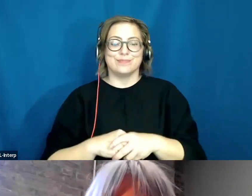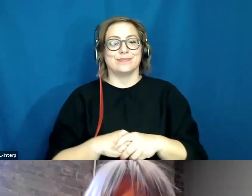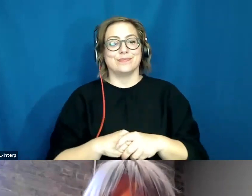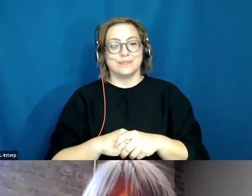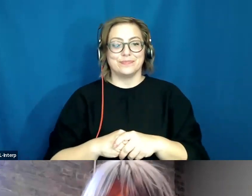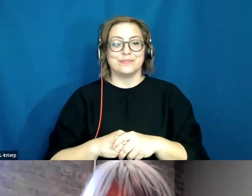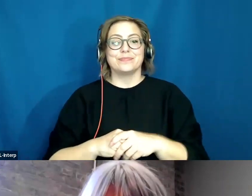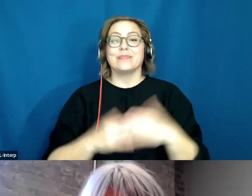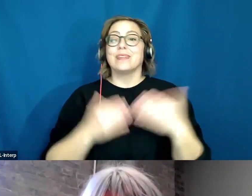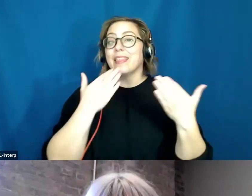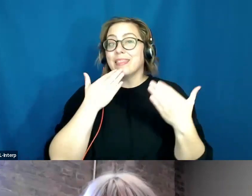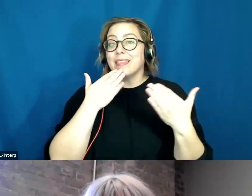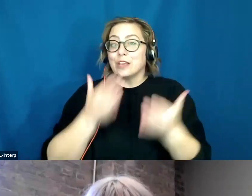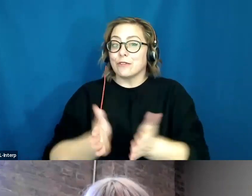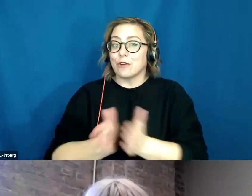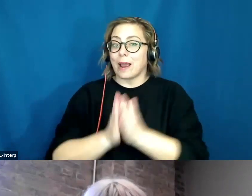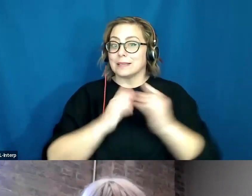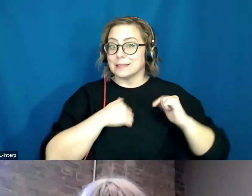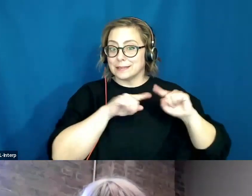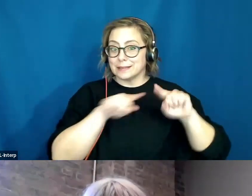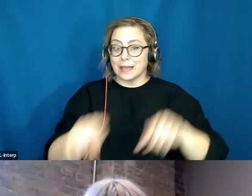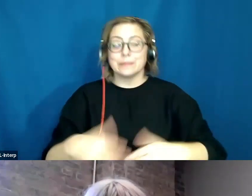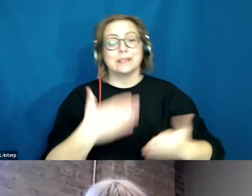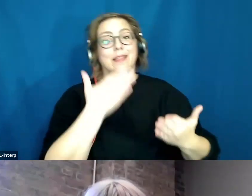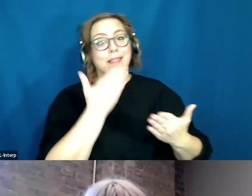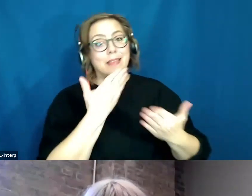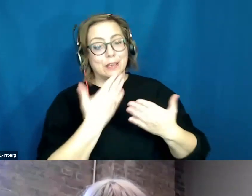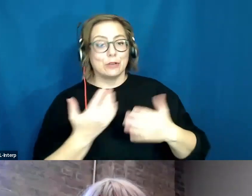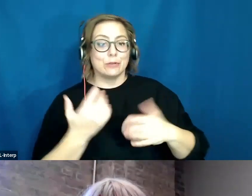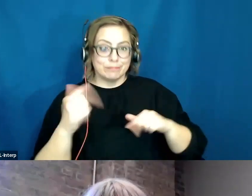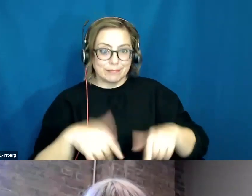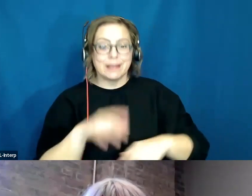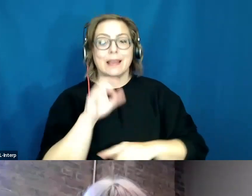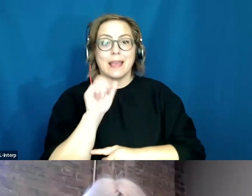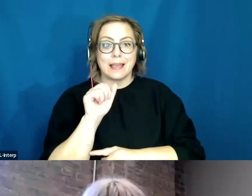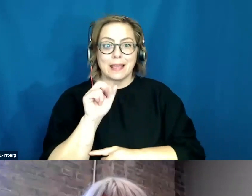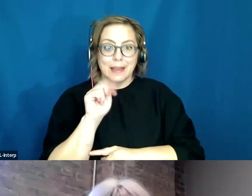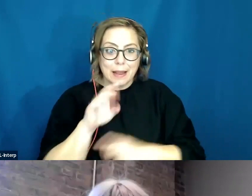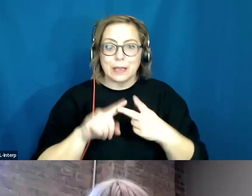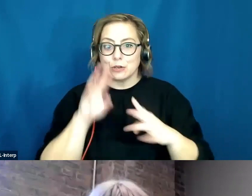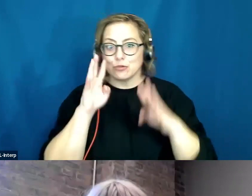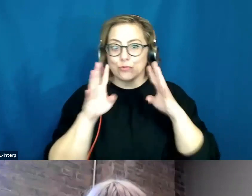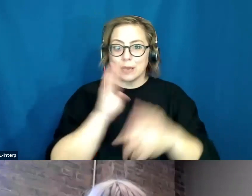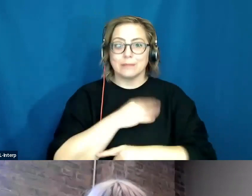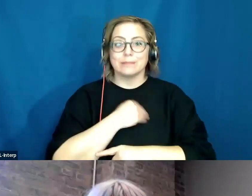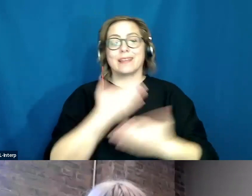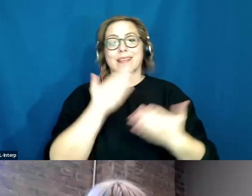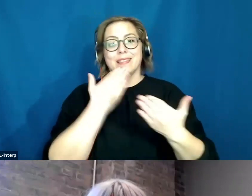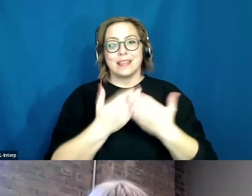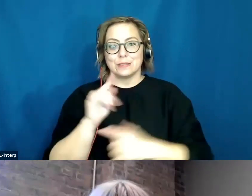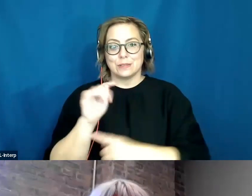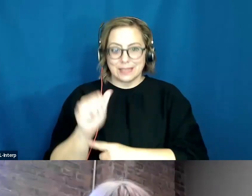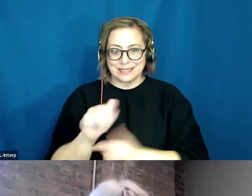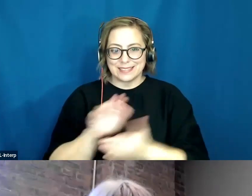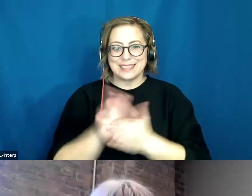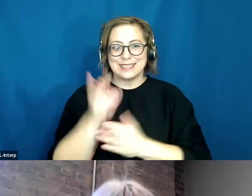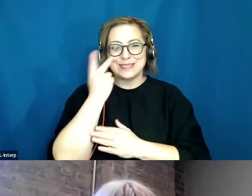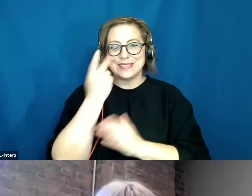Thank you so much for having us. Yeah, thank you, AANM and Creative Manitoba, and thanks, Tessa. Nice to see you